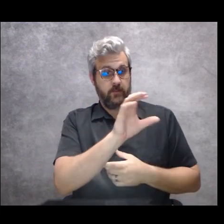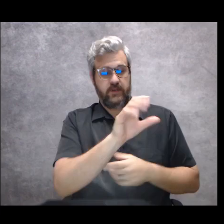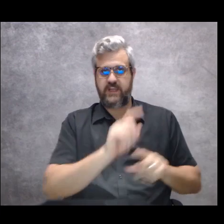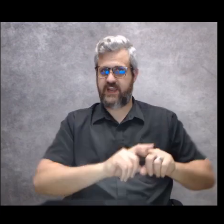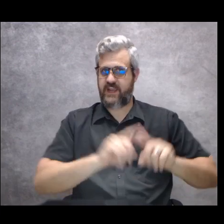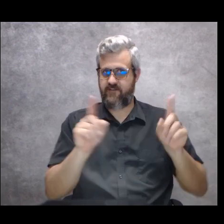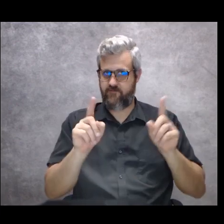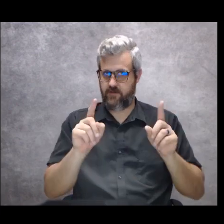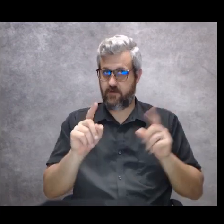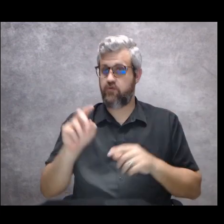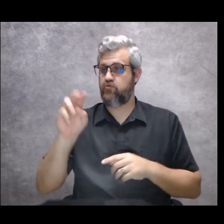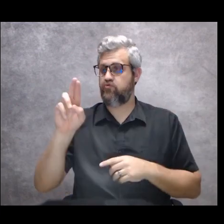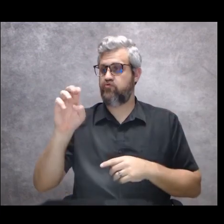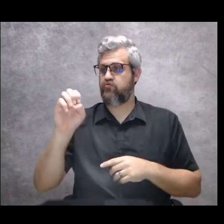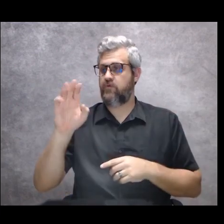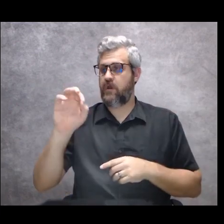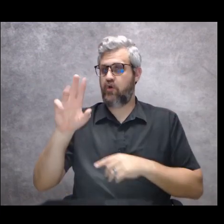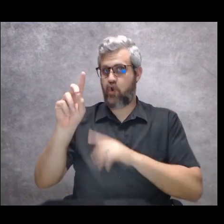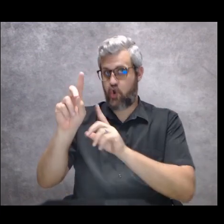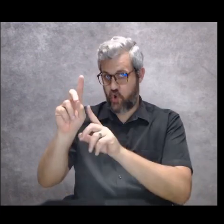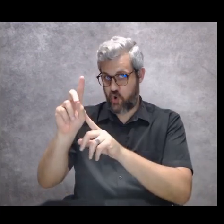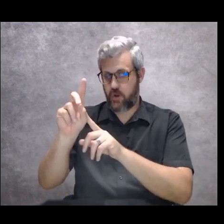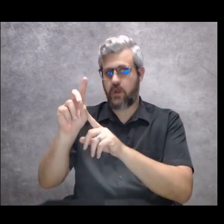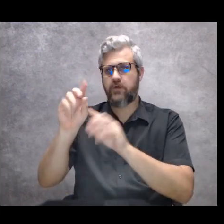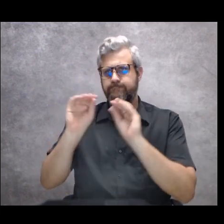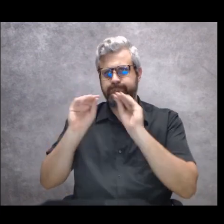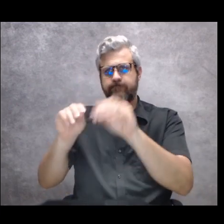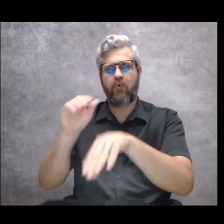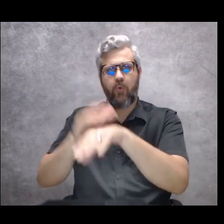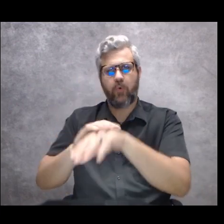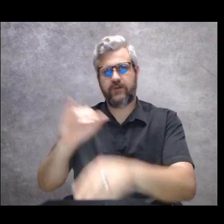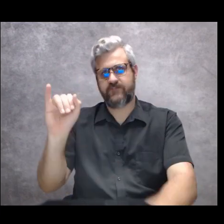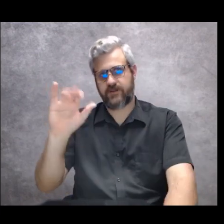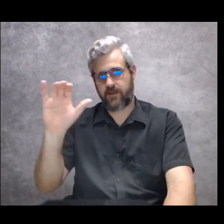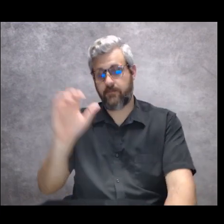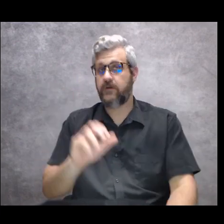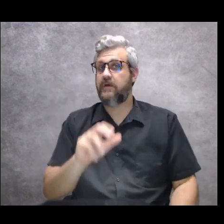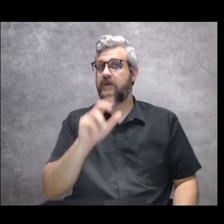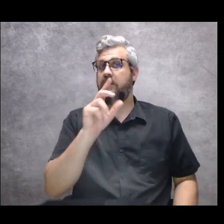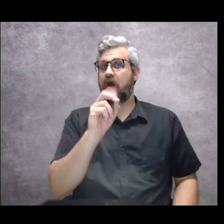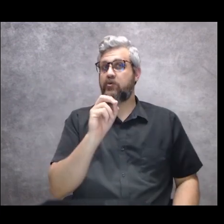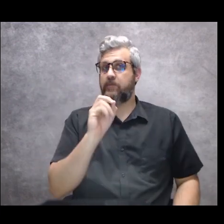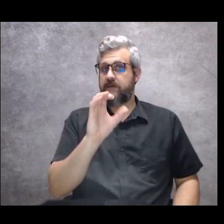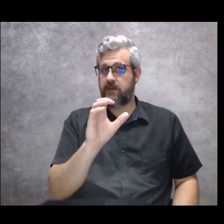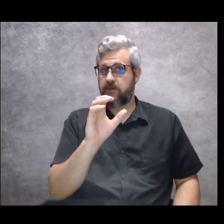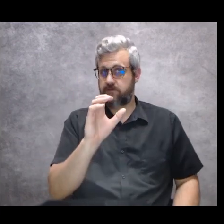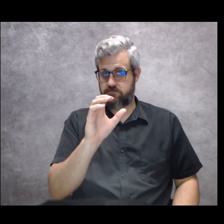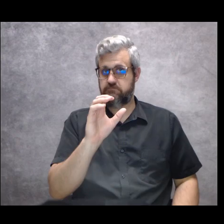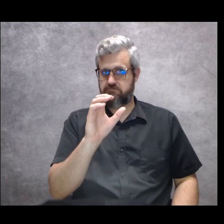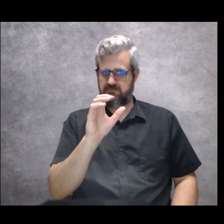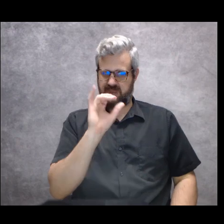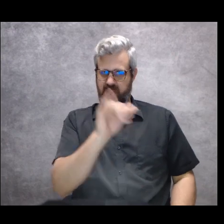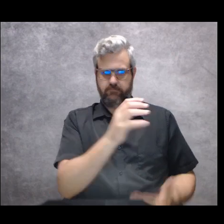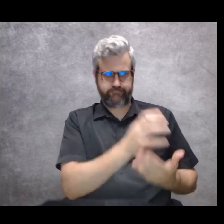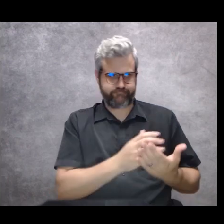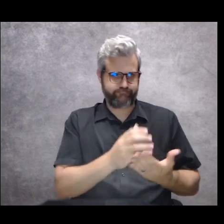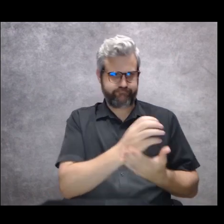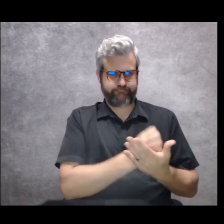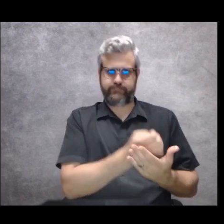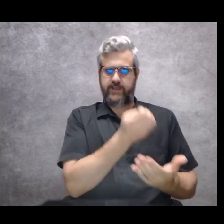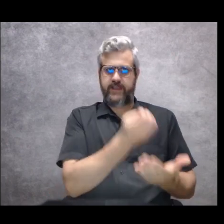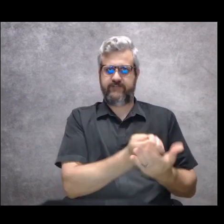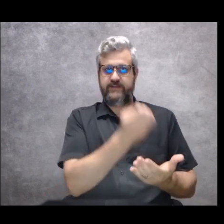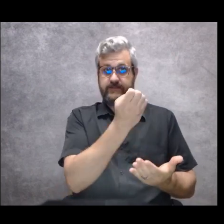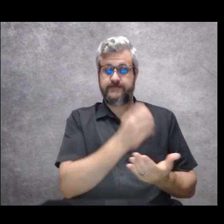entered into Infinite Campus, and documentation is what is collected as evidence.